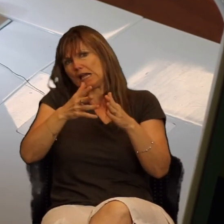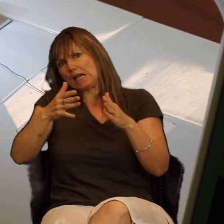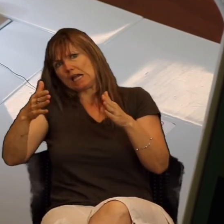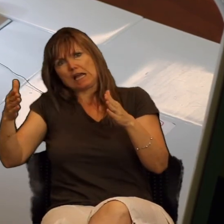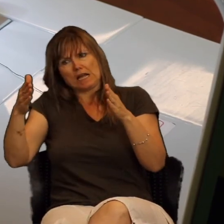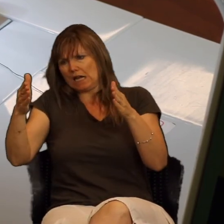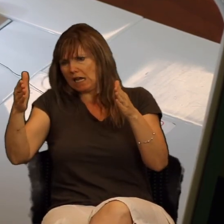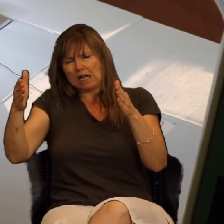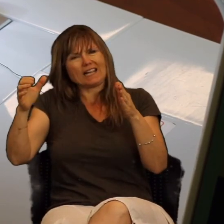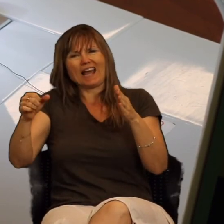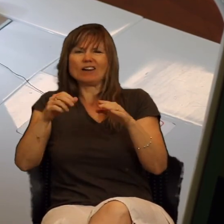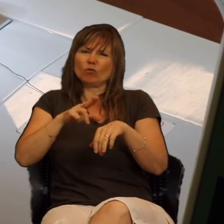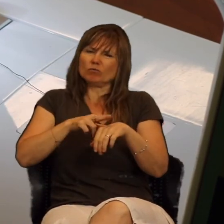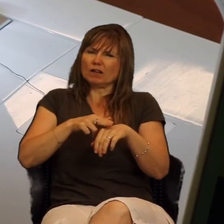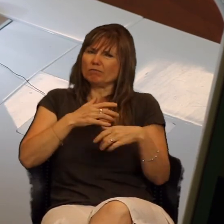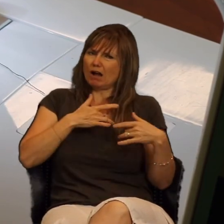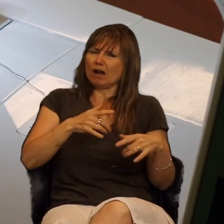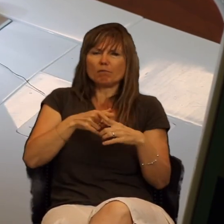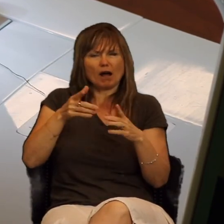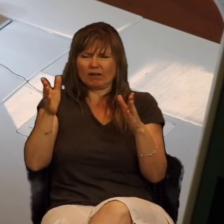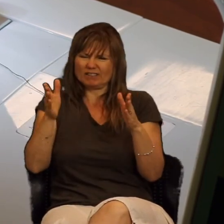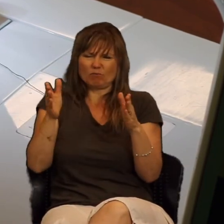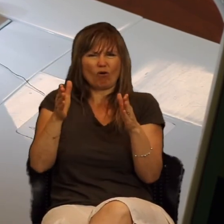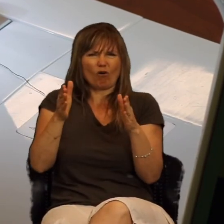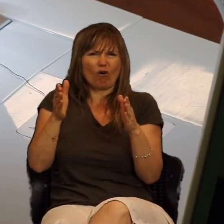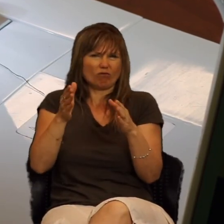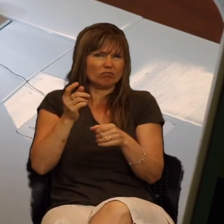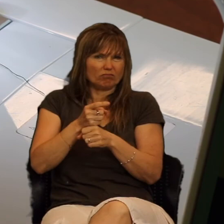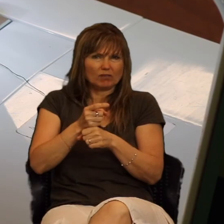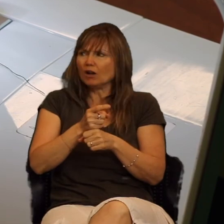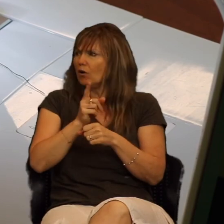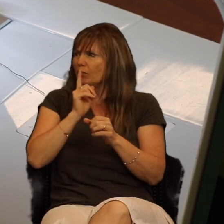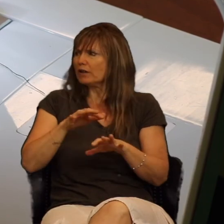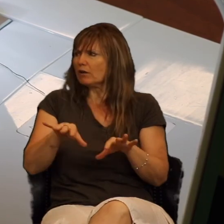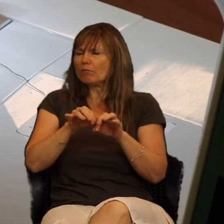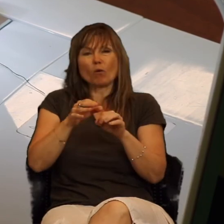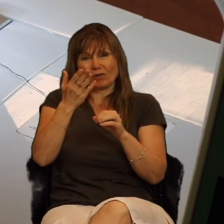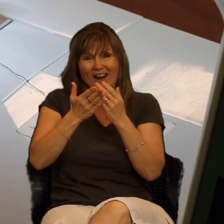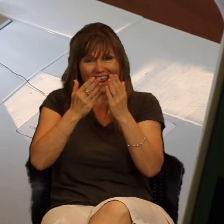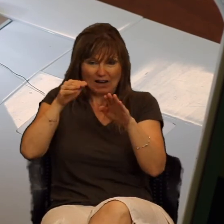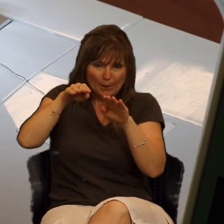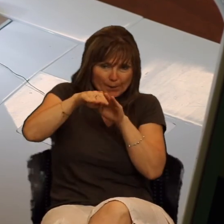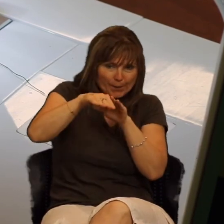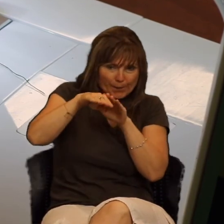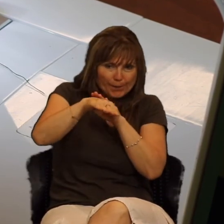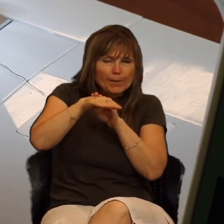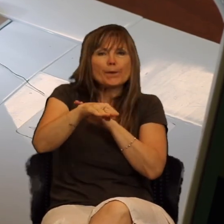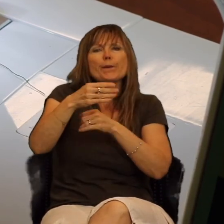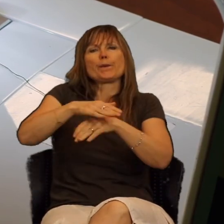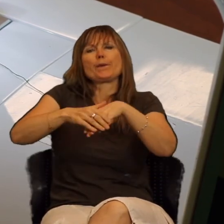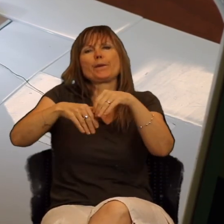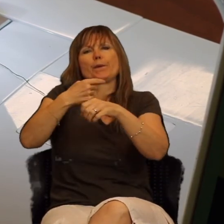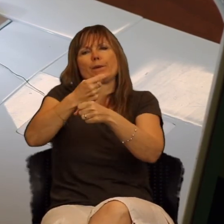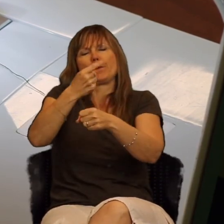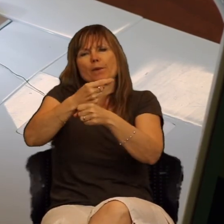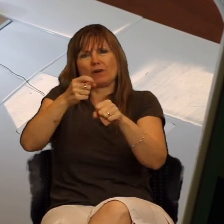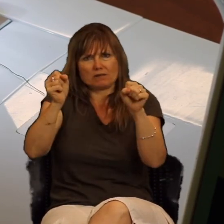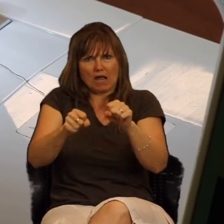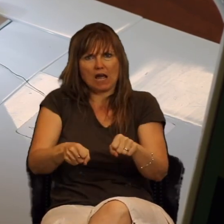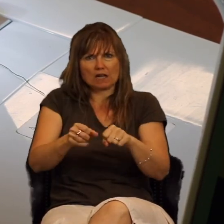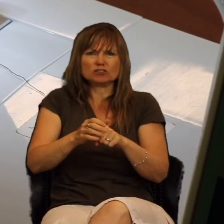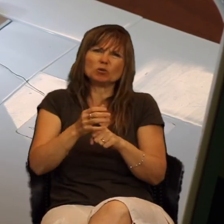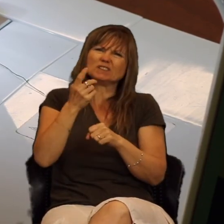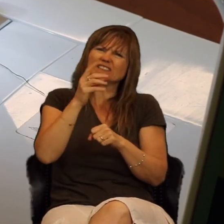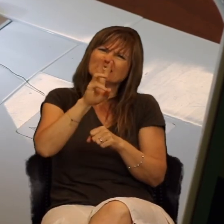one, but you just need to make sure that this space is enough to fit a hand in comfortably after. So I